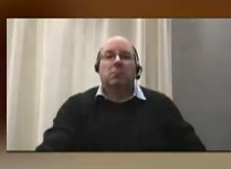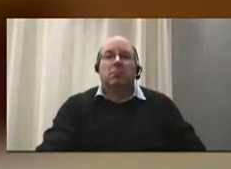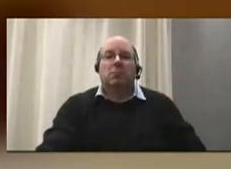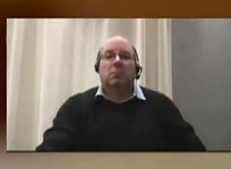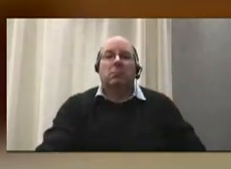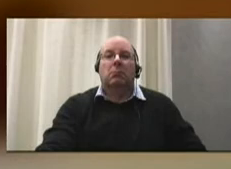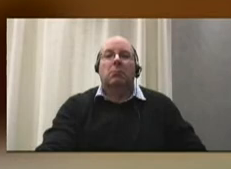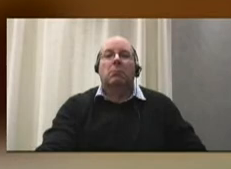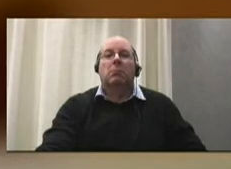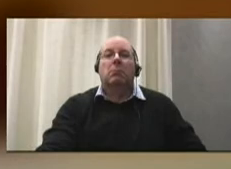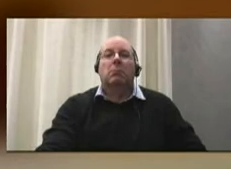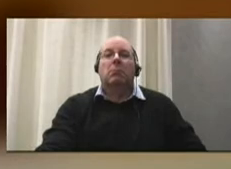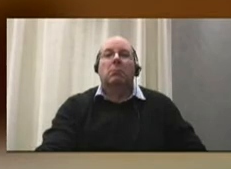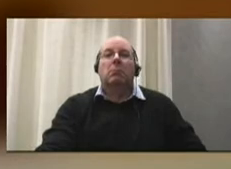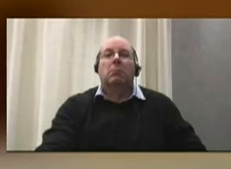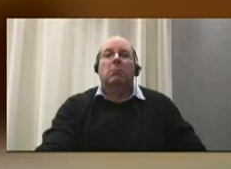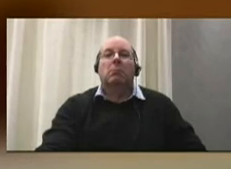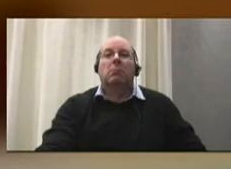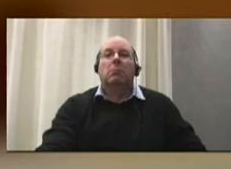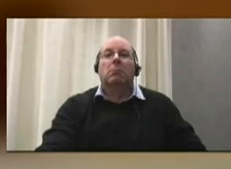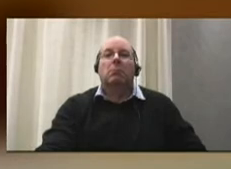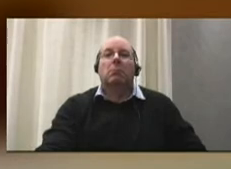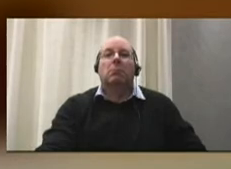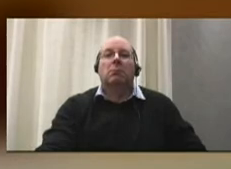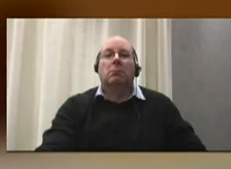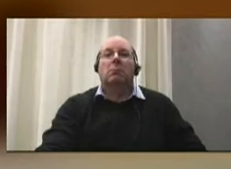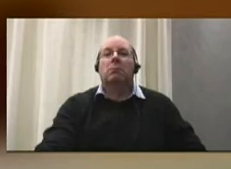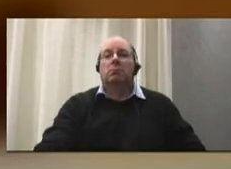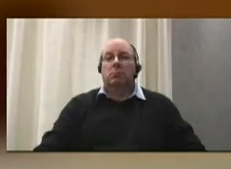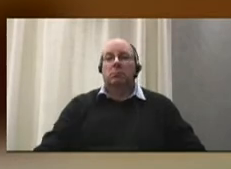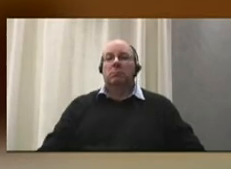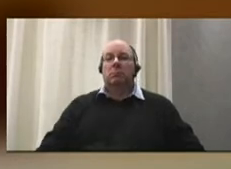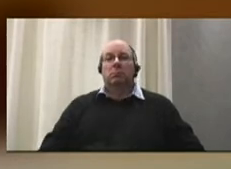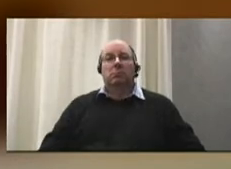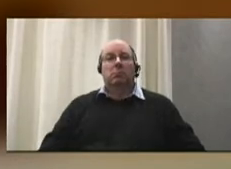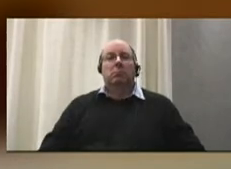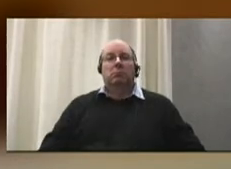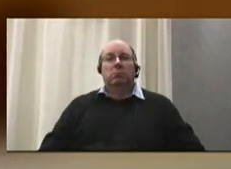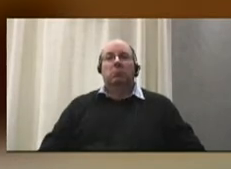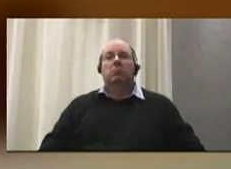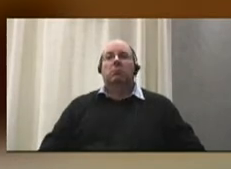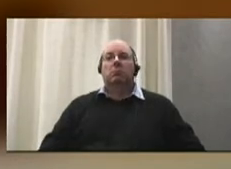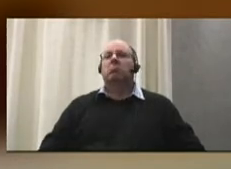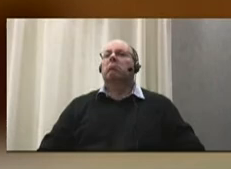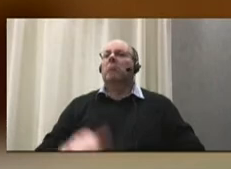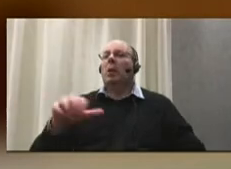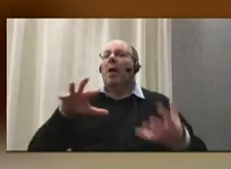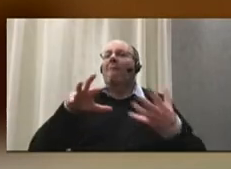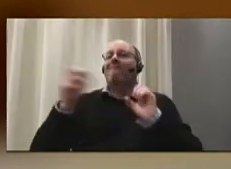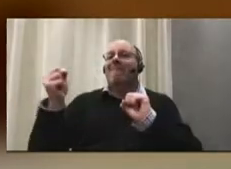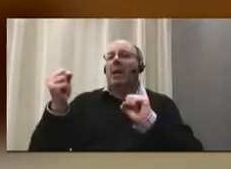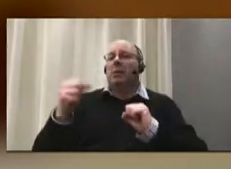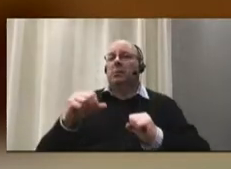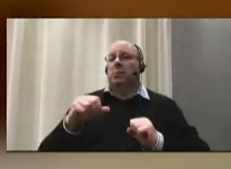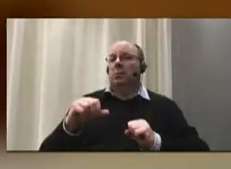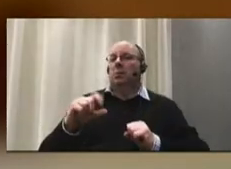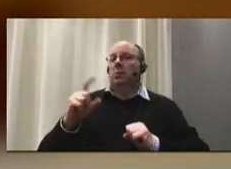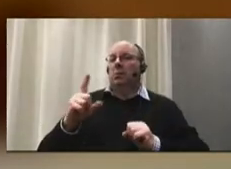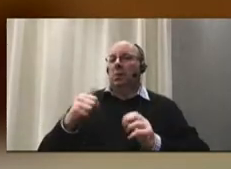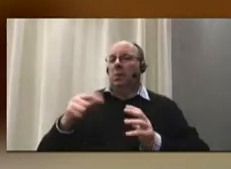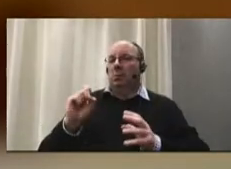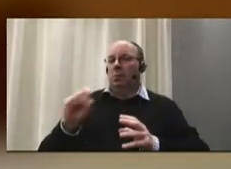well-being of the children. But one of the questions that they're asking is, why doesn't MCPS make them part of the solution?